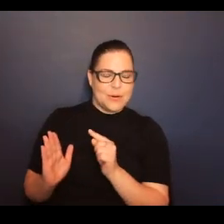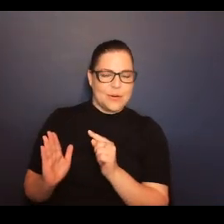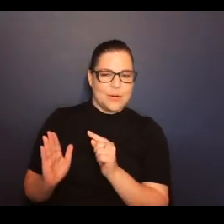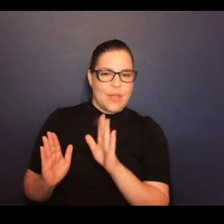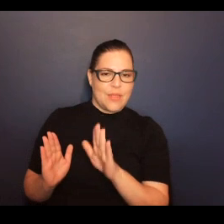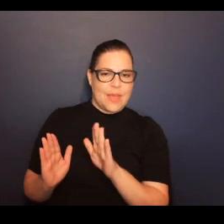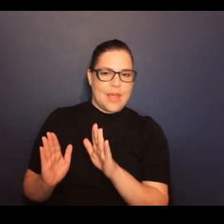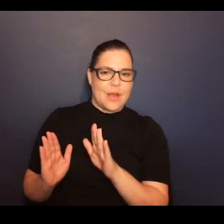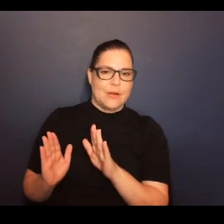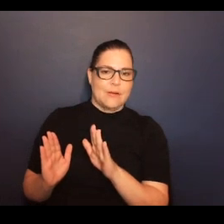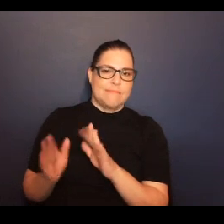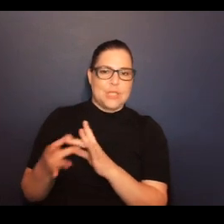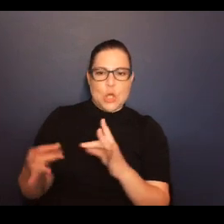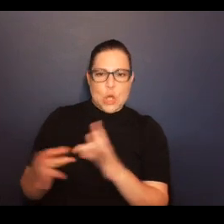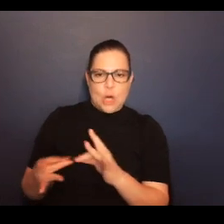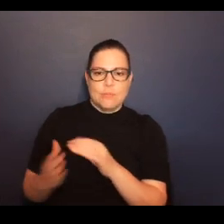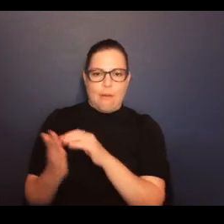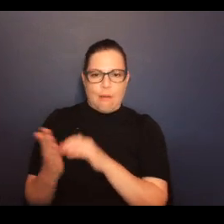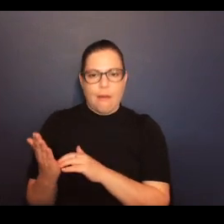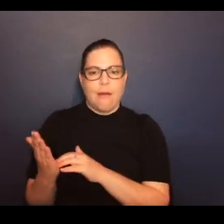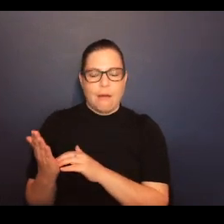terms and condition things